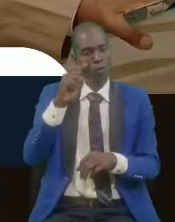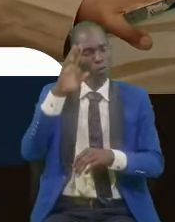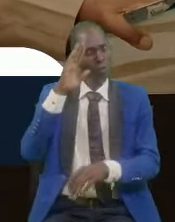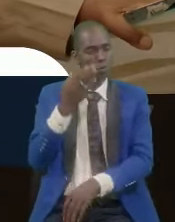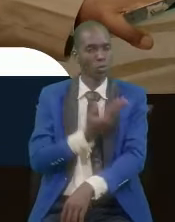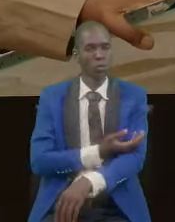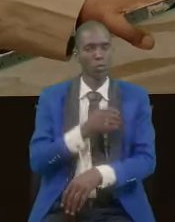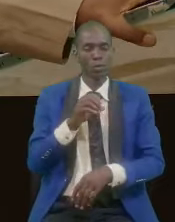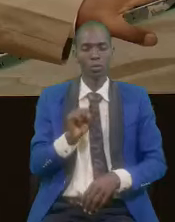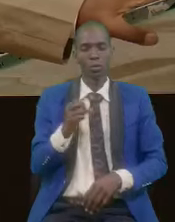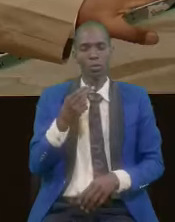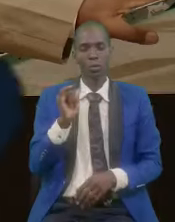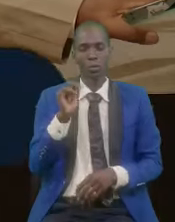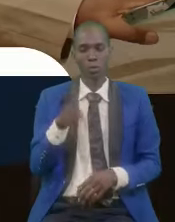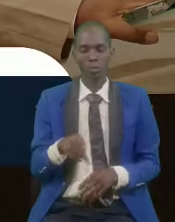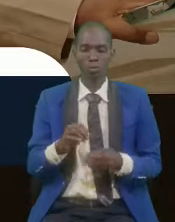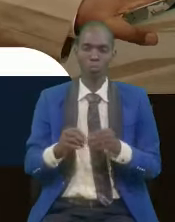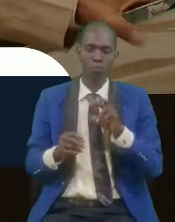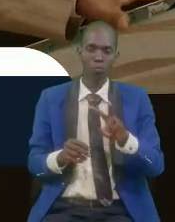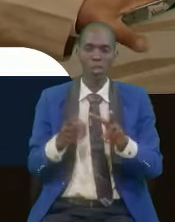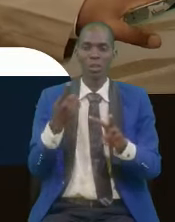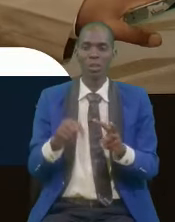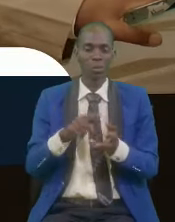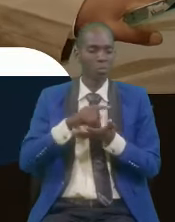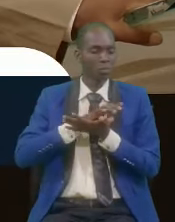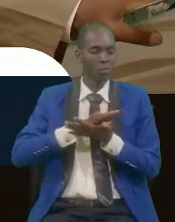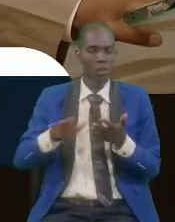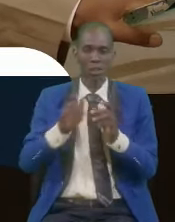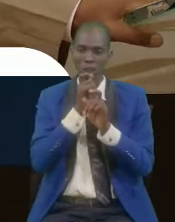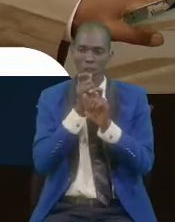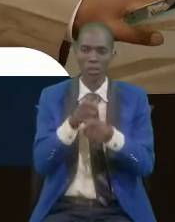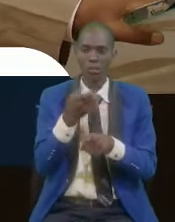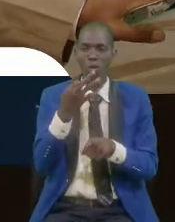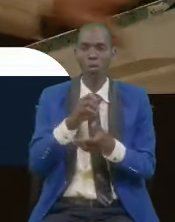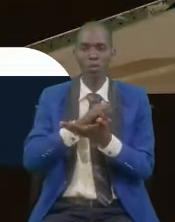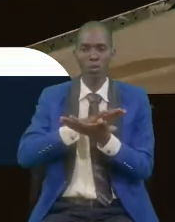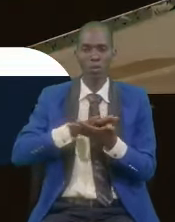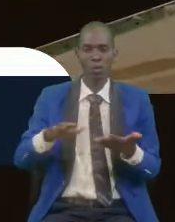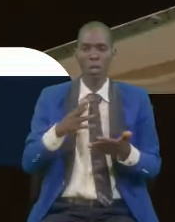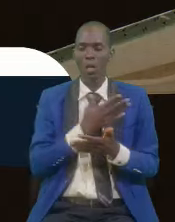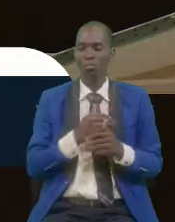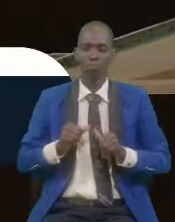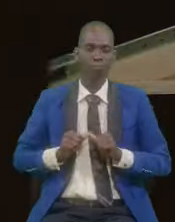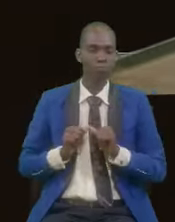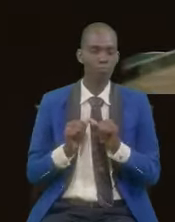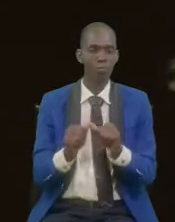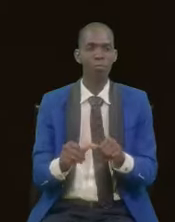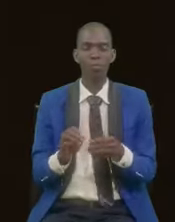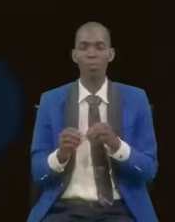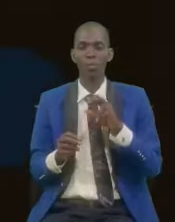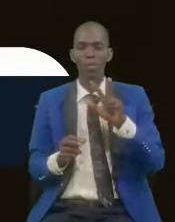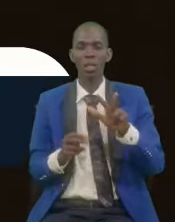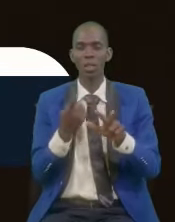the purifying gift of sanctification and steadfastness. Number three, the